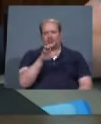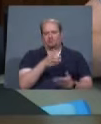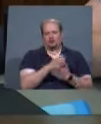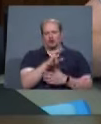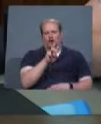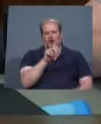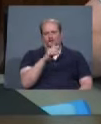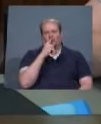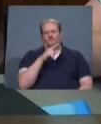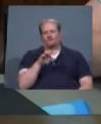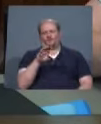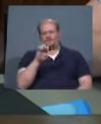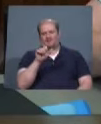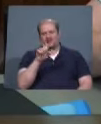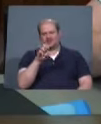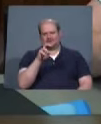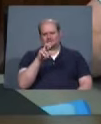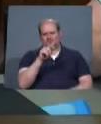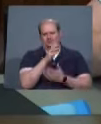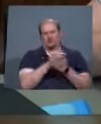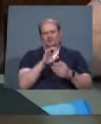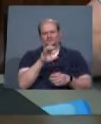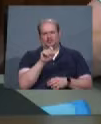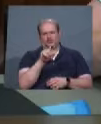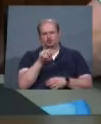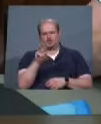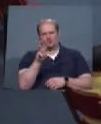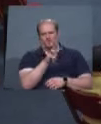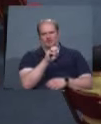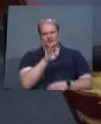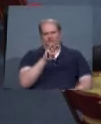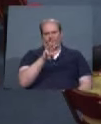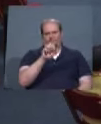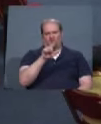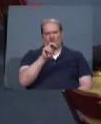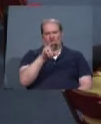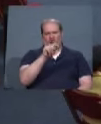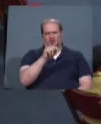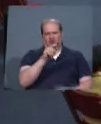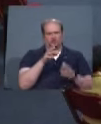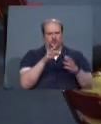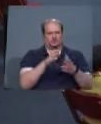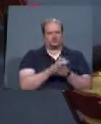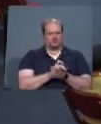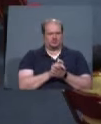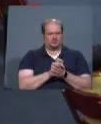for an easement that is a portion of C Street located west of Walnut Street.